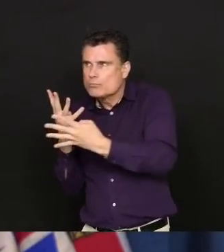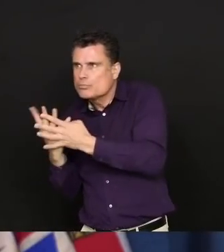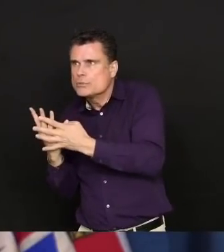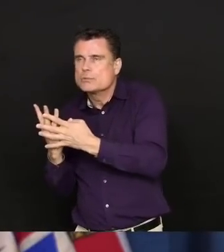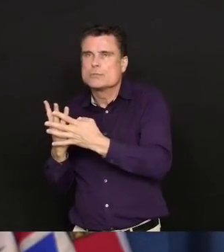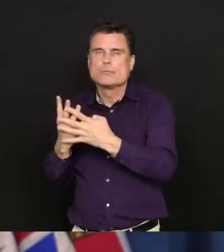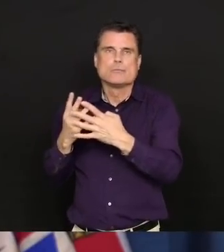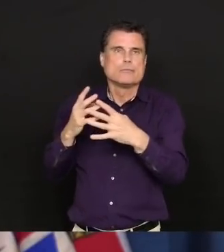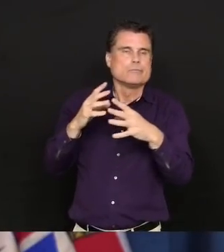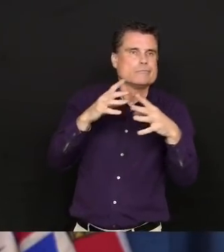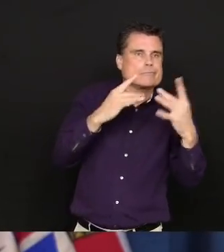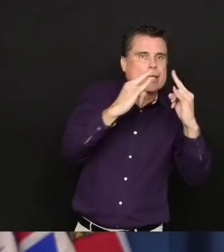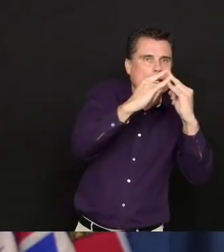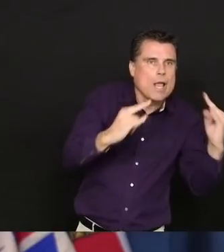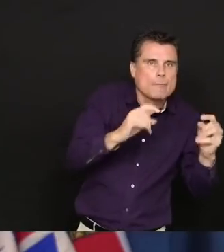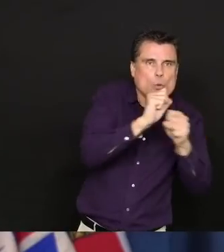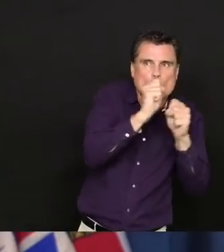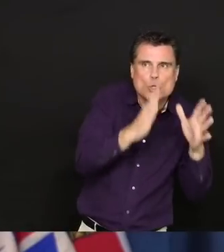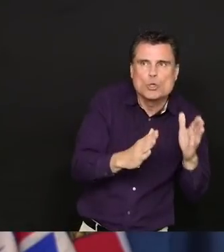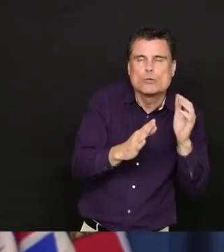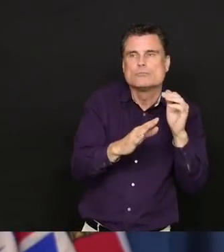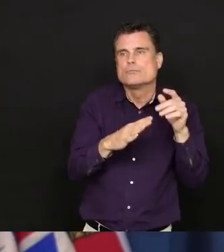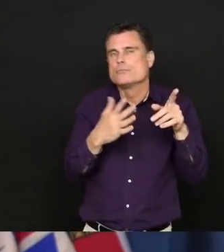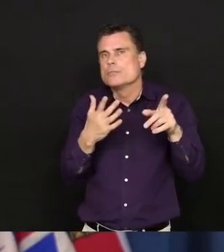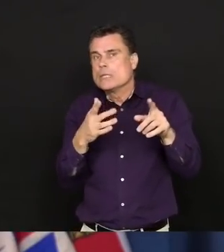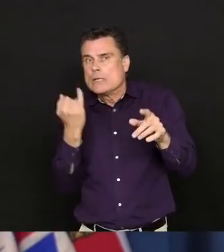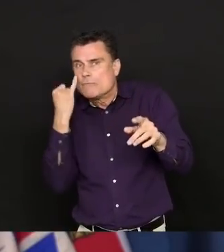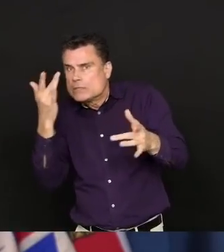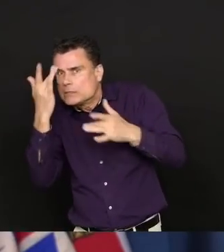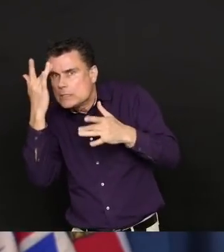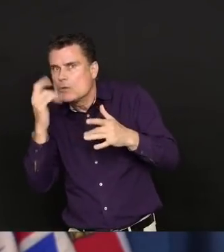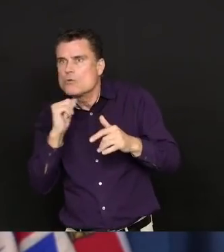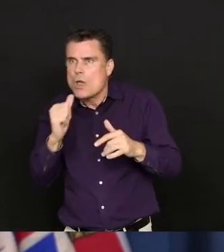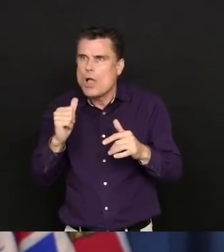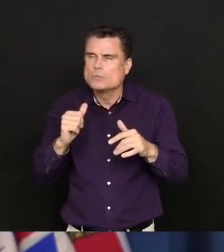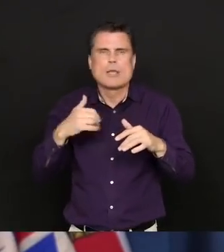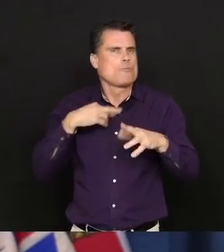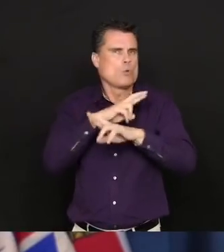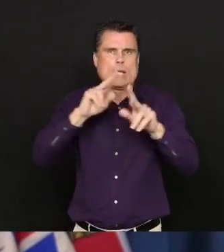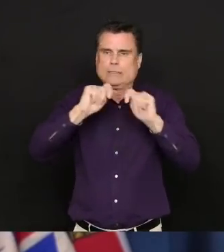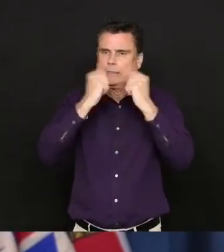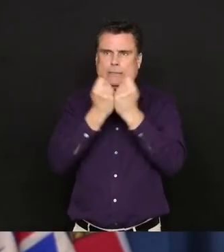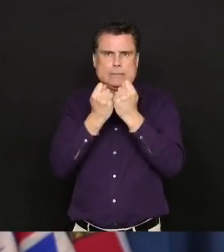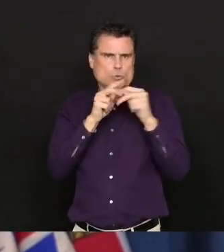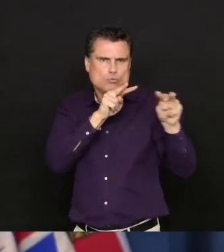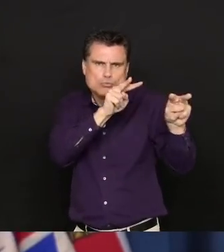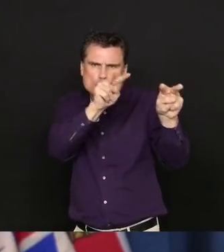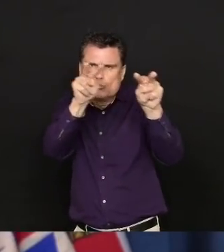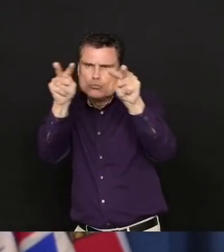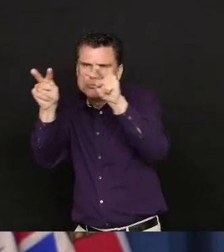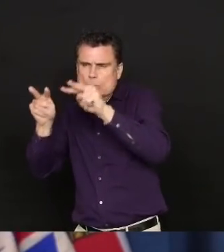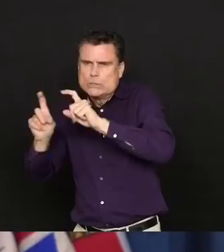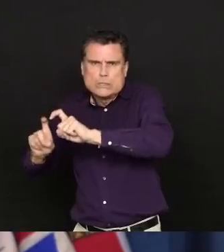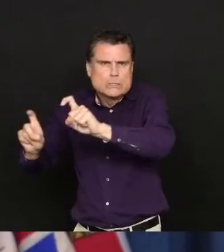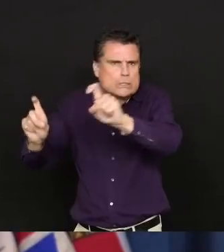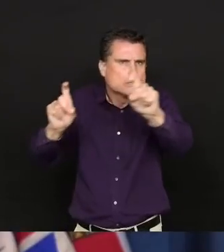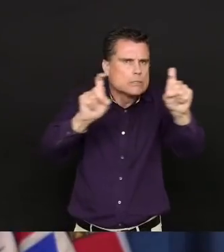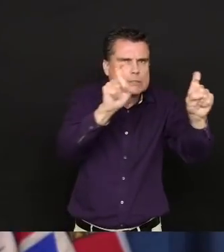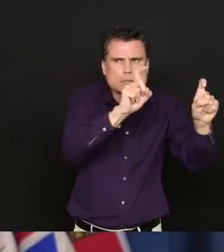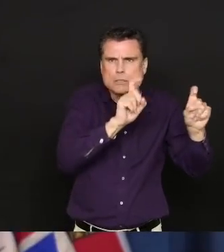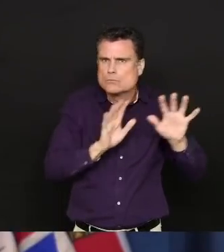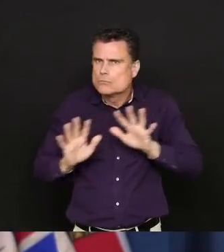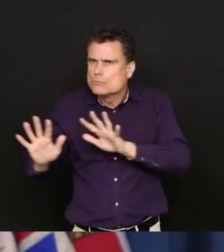rapid response team that's able to do testing if need be, and to be able to monitor people in a